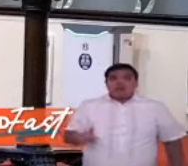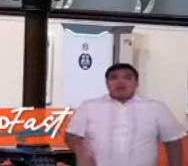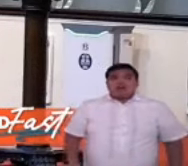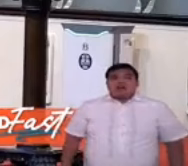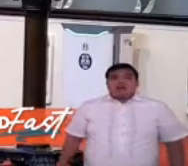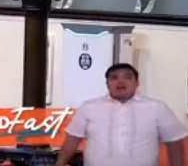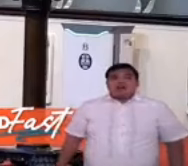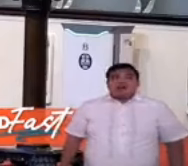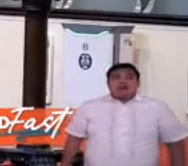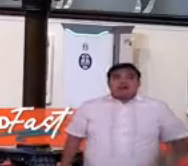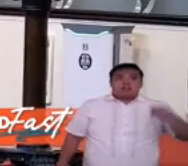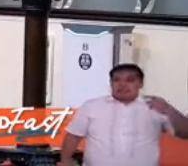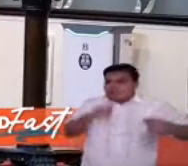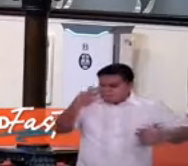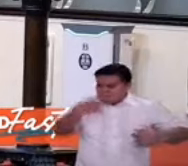before mubalik ta sa Ginoo.